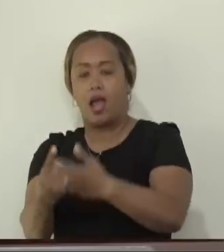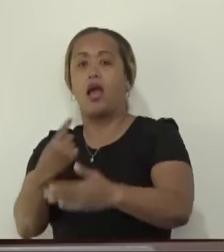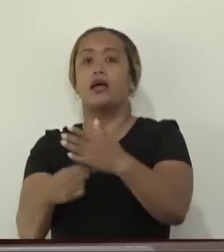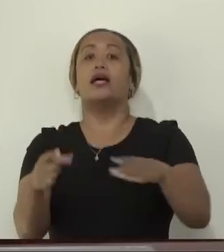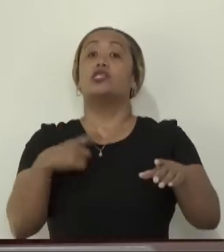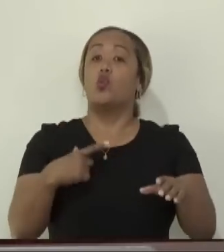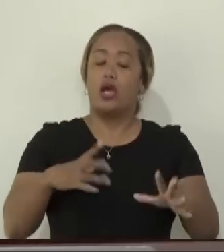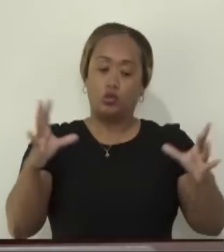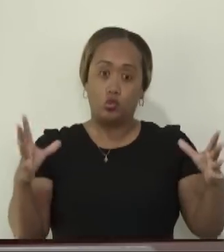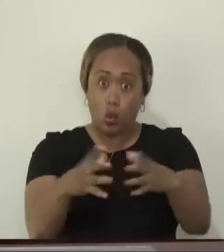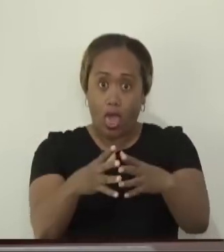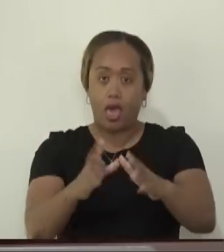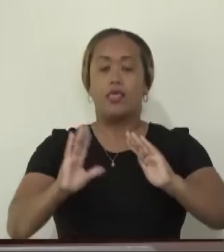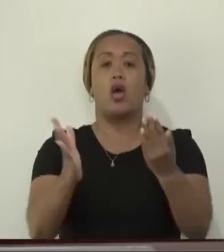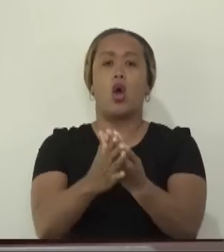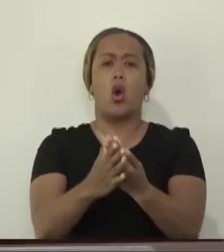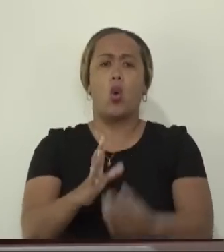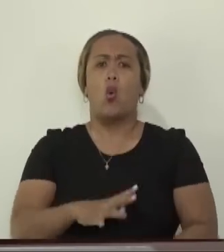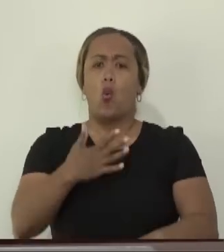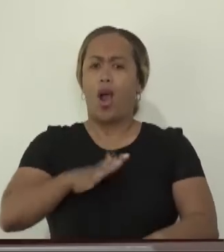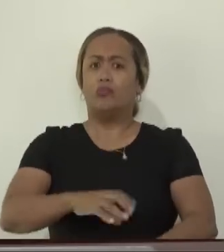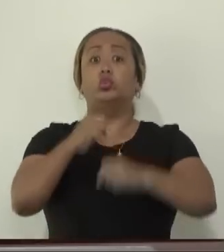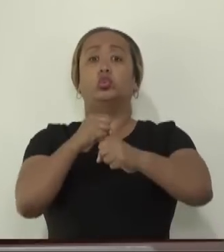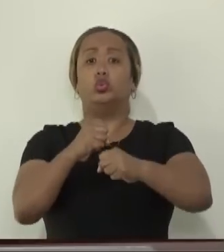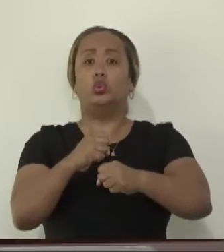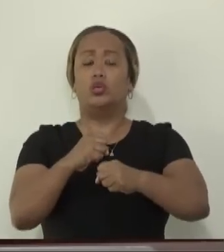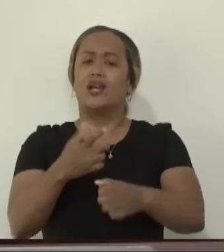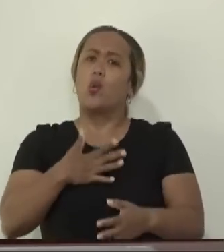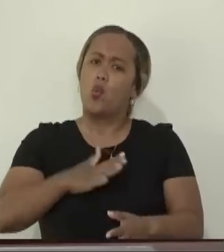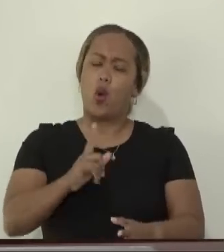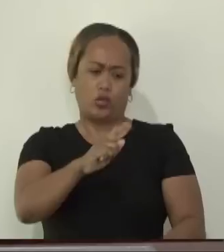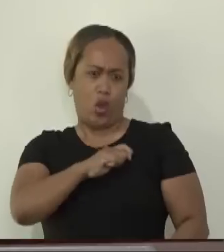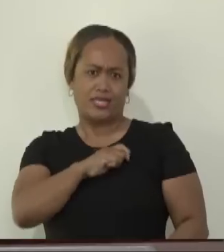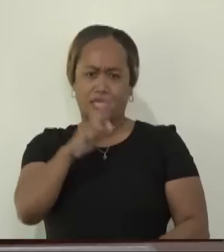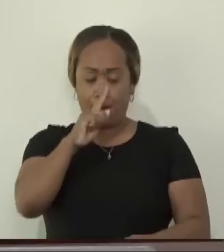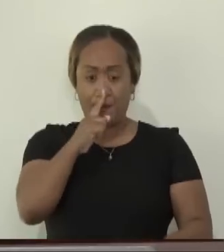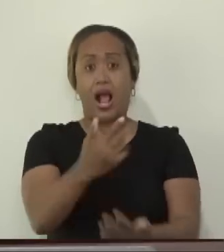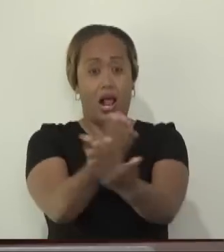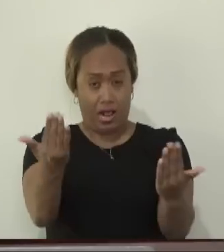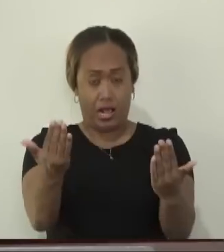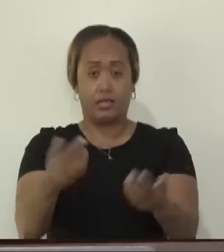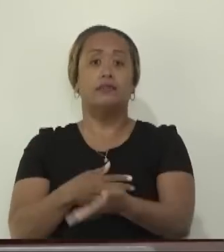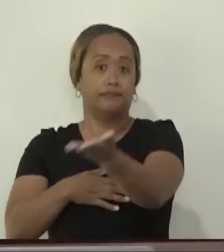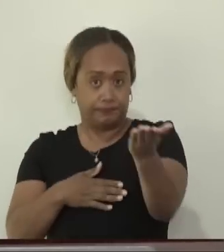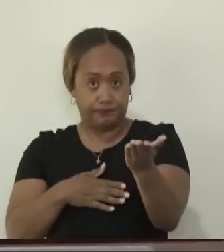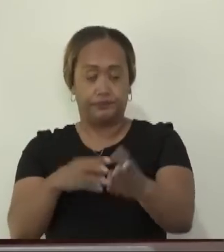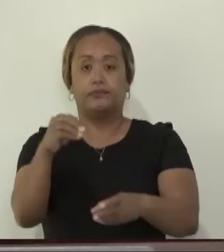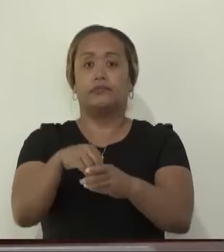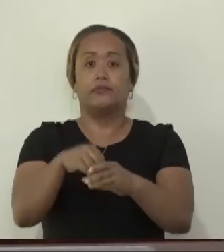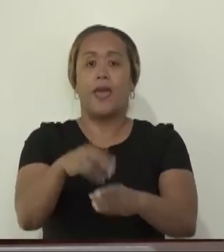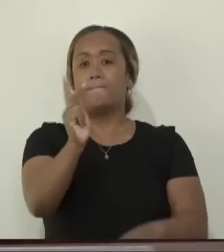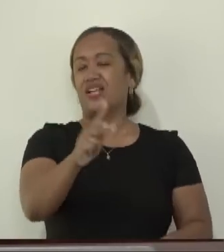we have worked hard to restore confidence and uphold the trust of our people, including